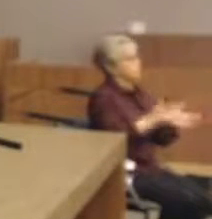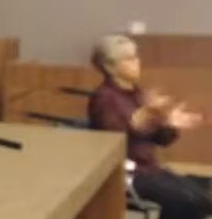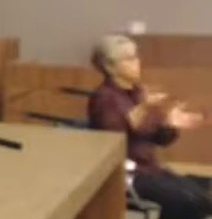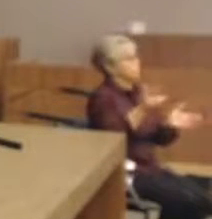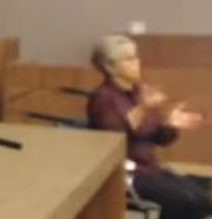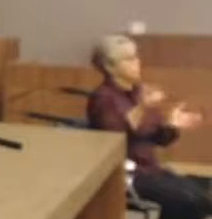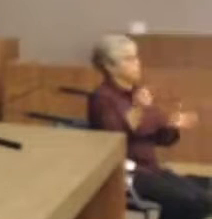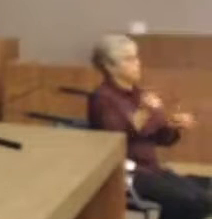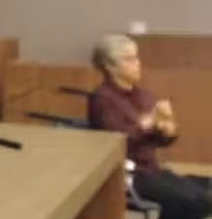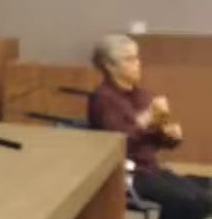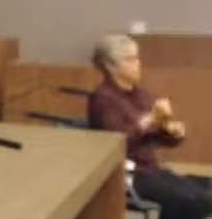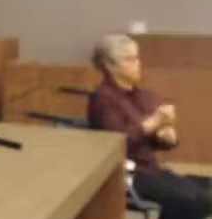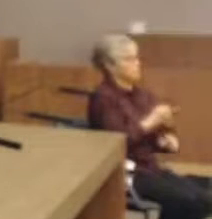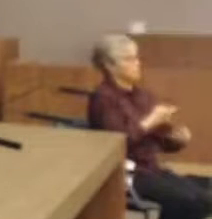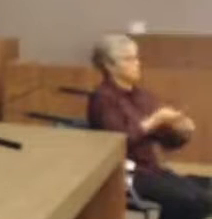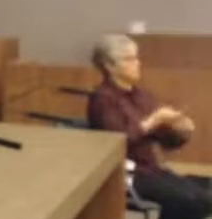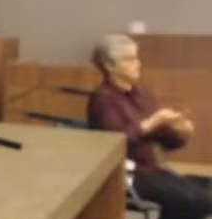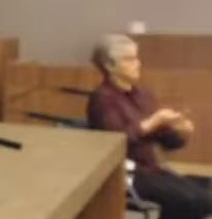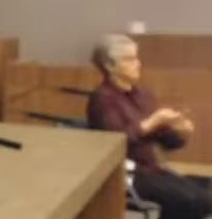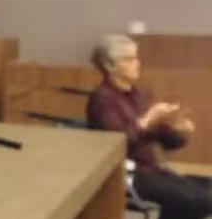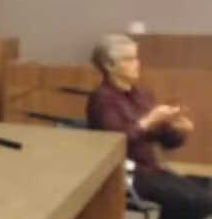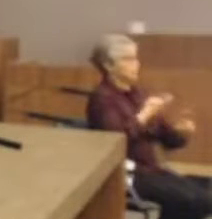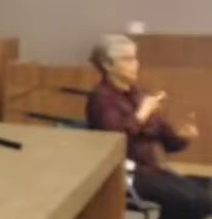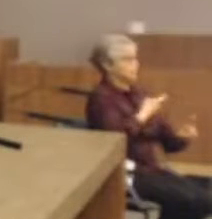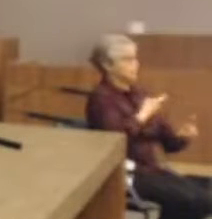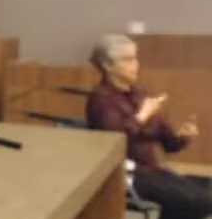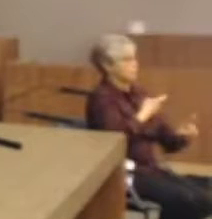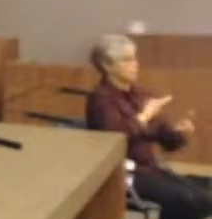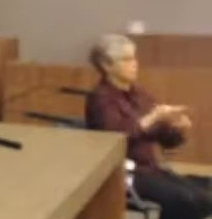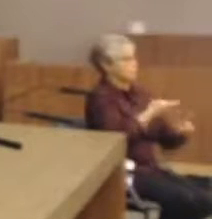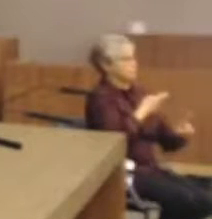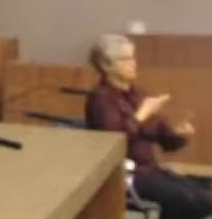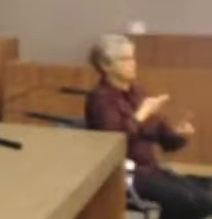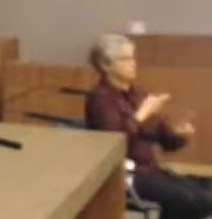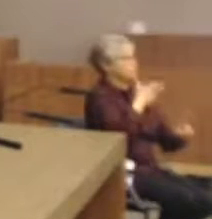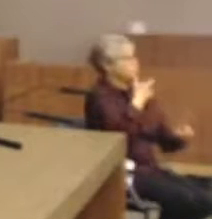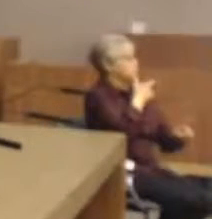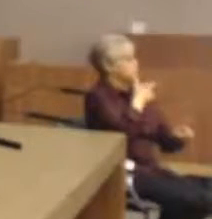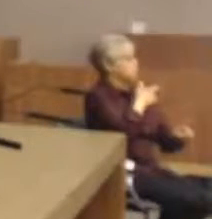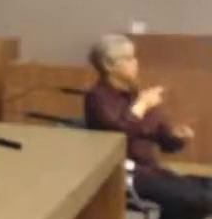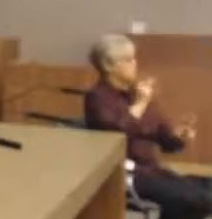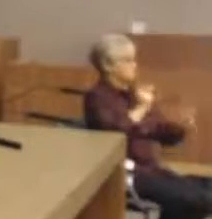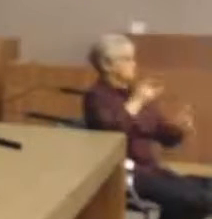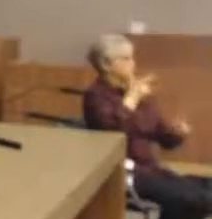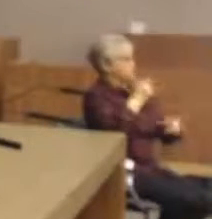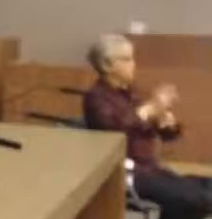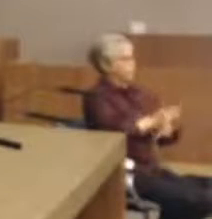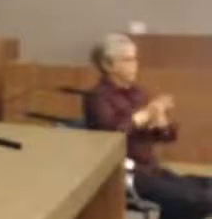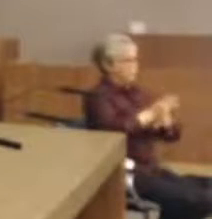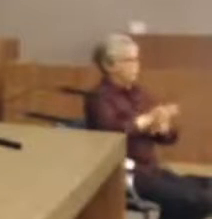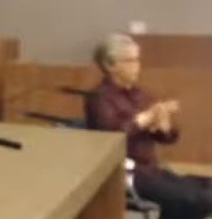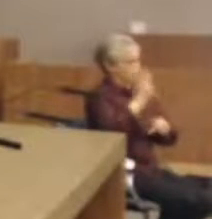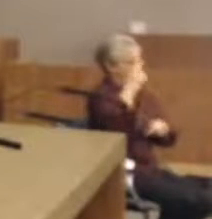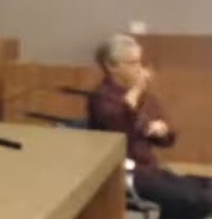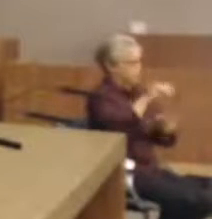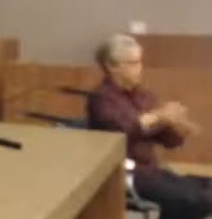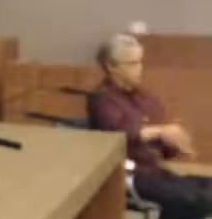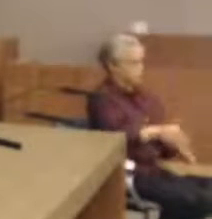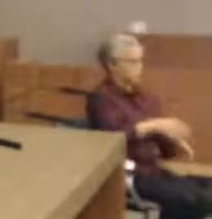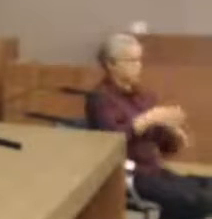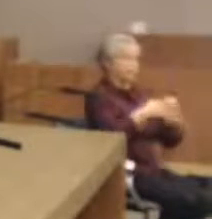reporting, integrating what has happened. There's a high cost to reporting those kinds of things. And then we have on top of